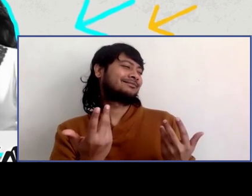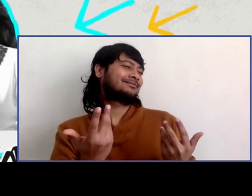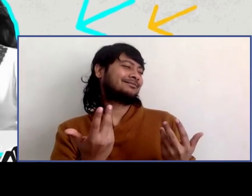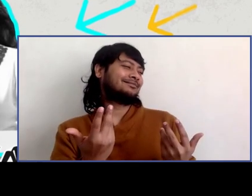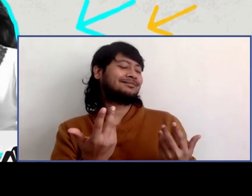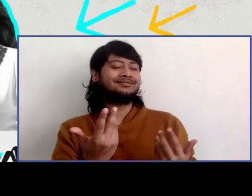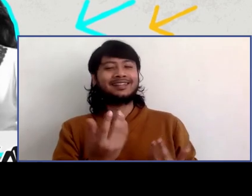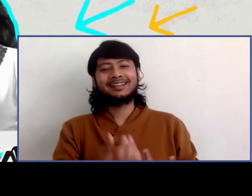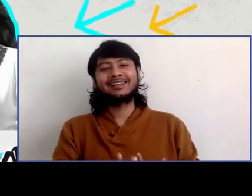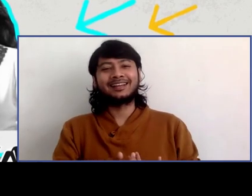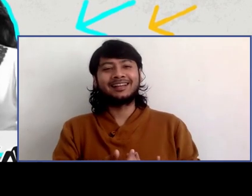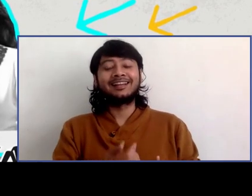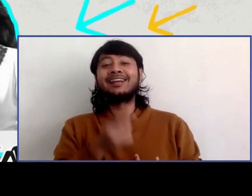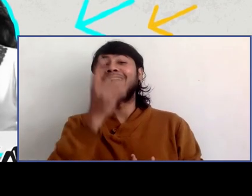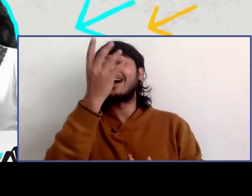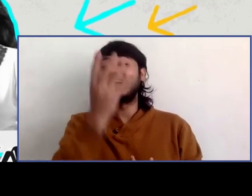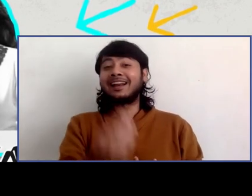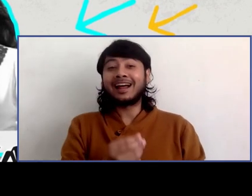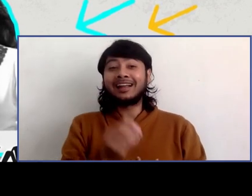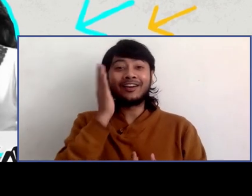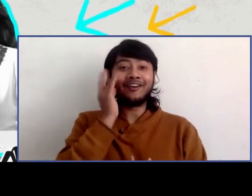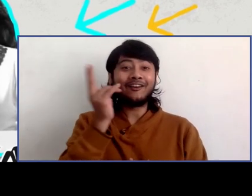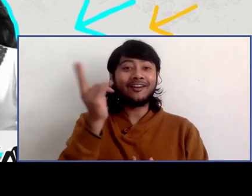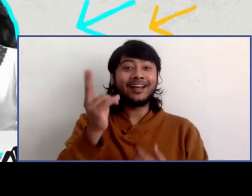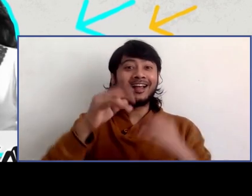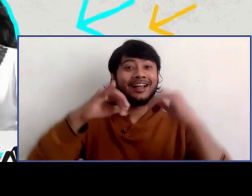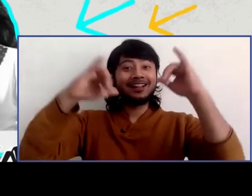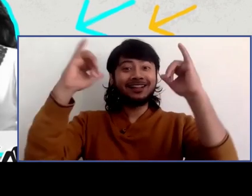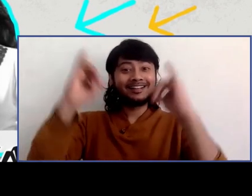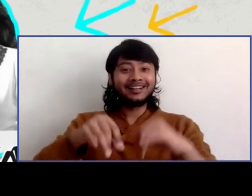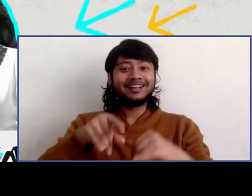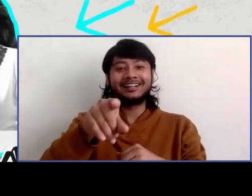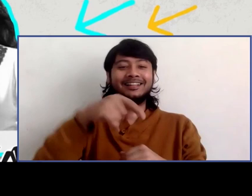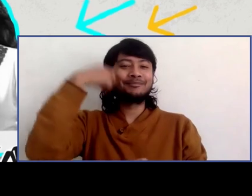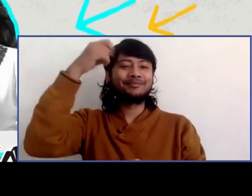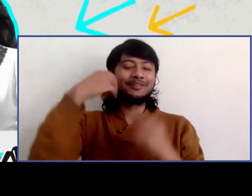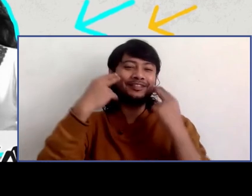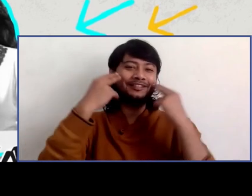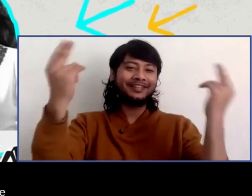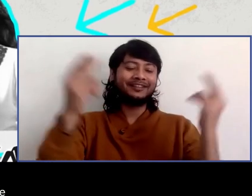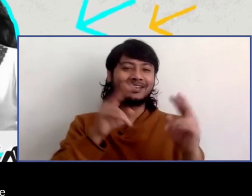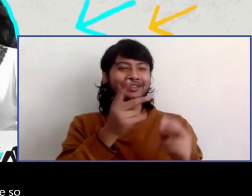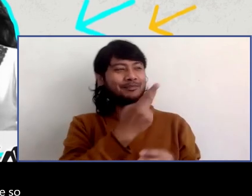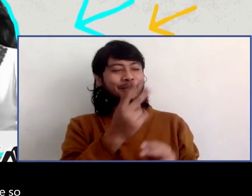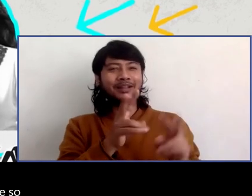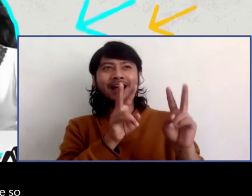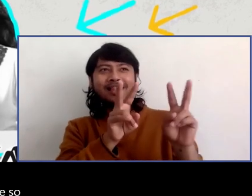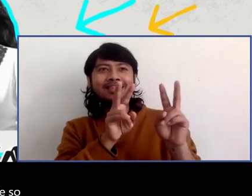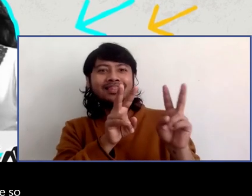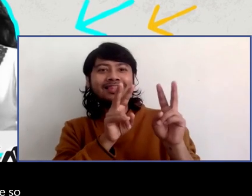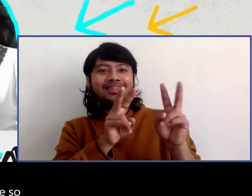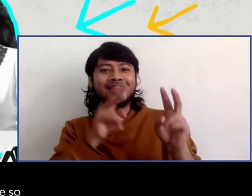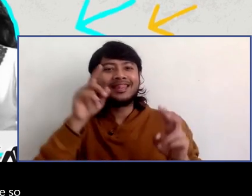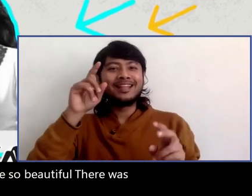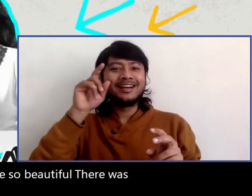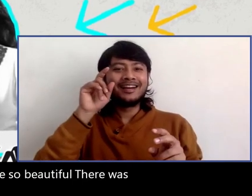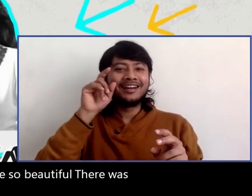they watched a movie that made their life so, so beautiful. They watched Lage Raho Munna